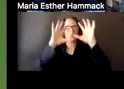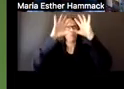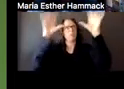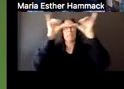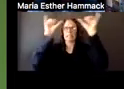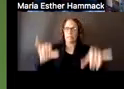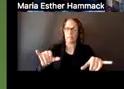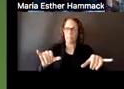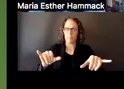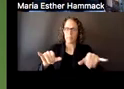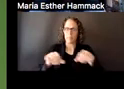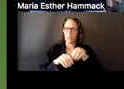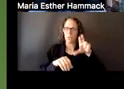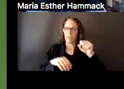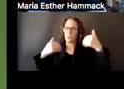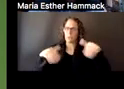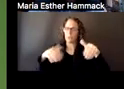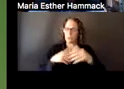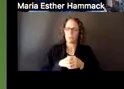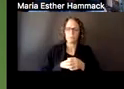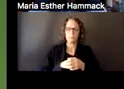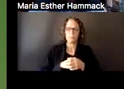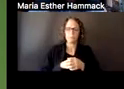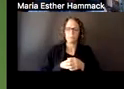in the United States. And so,